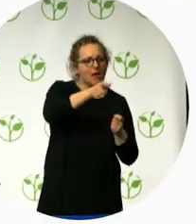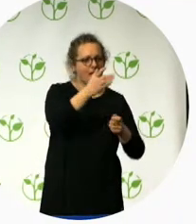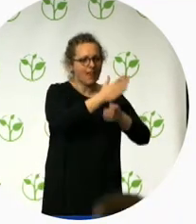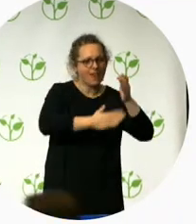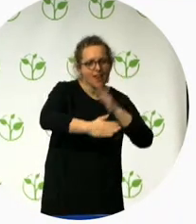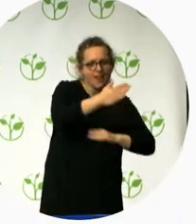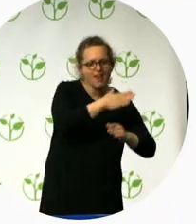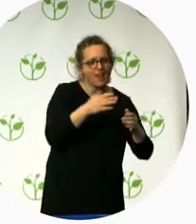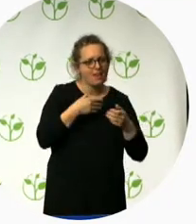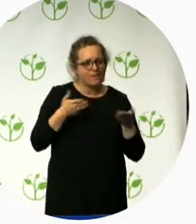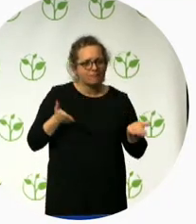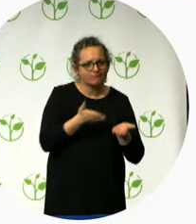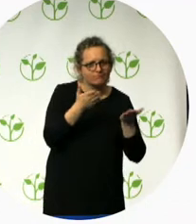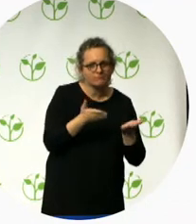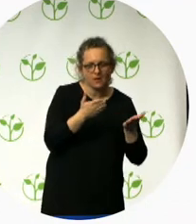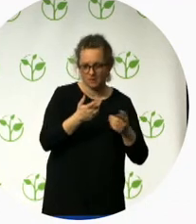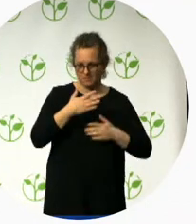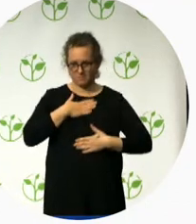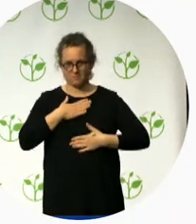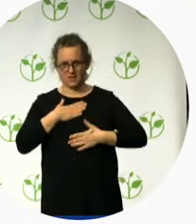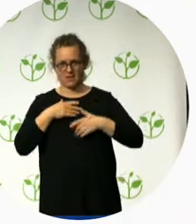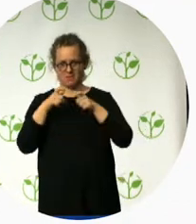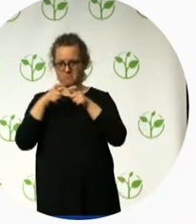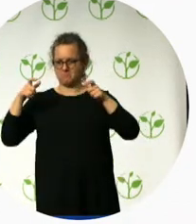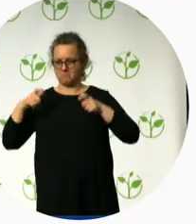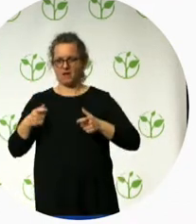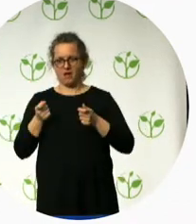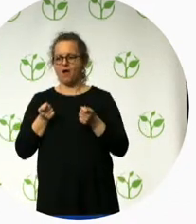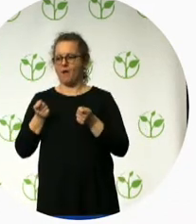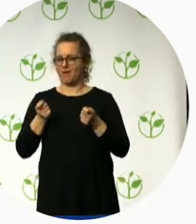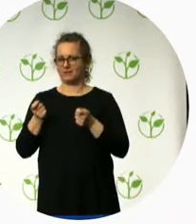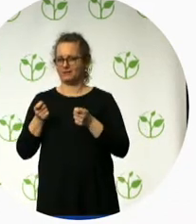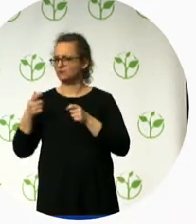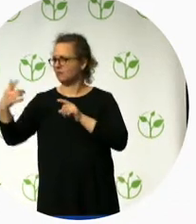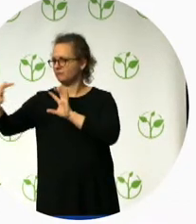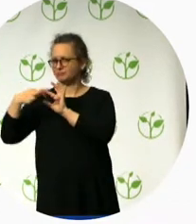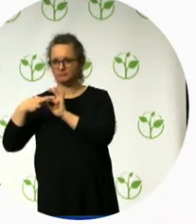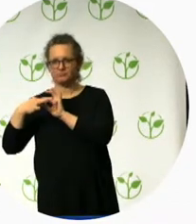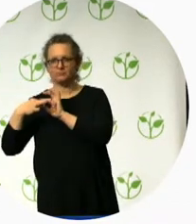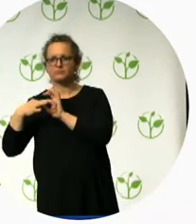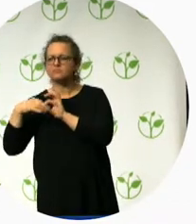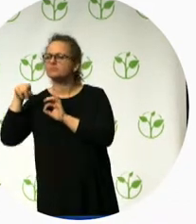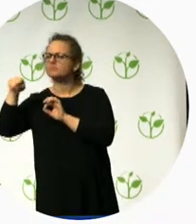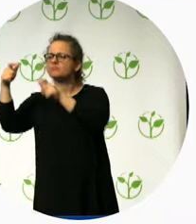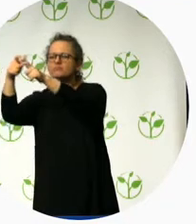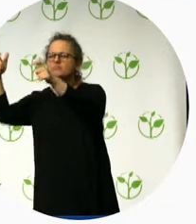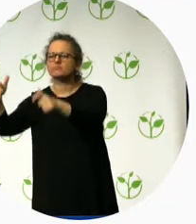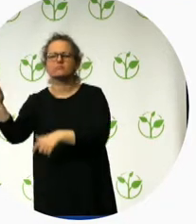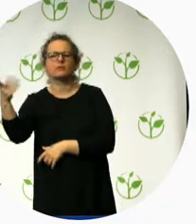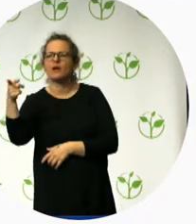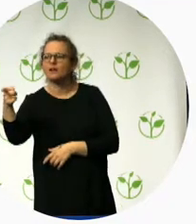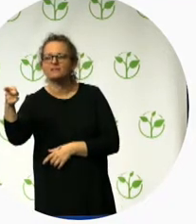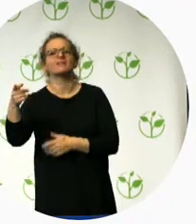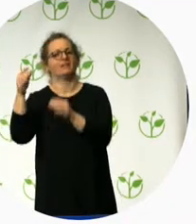including persons with disabilities in their ongoing health, education, livelihood, and community